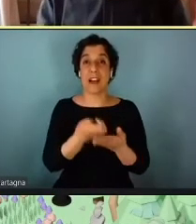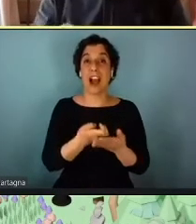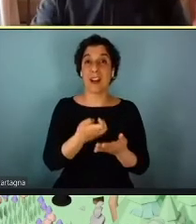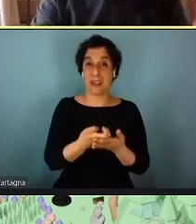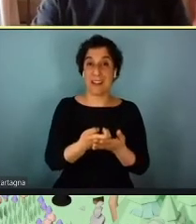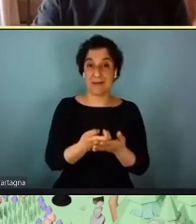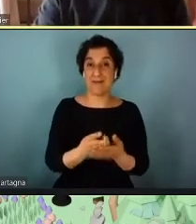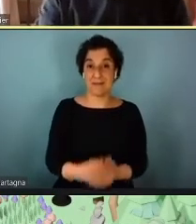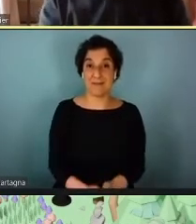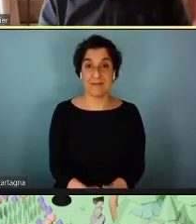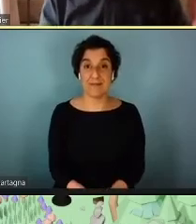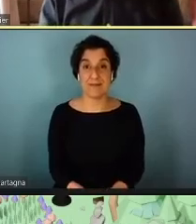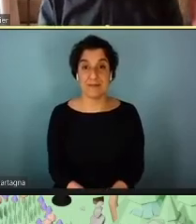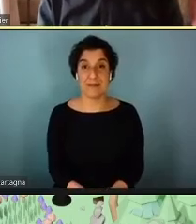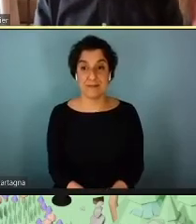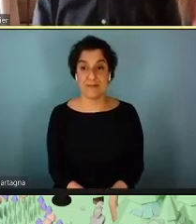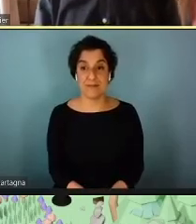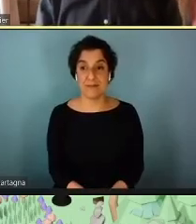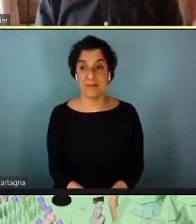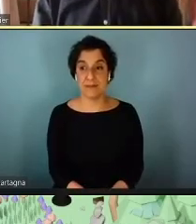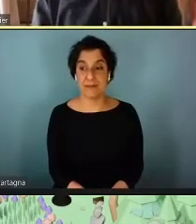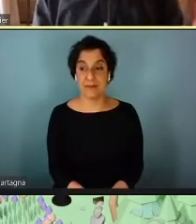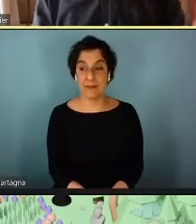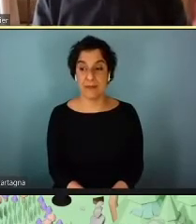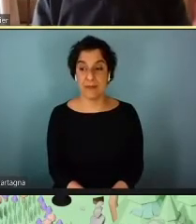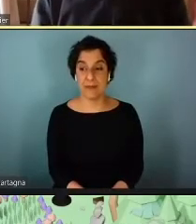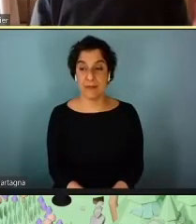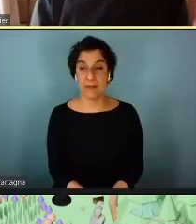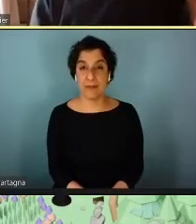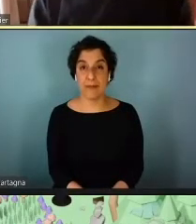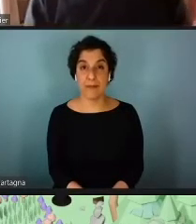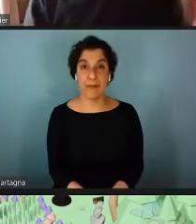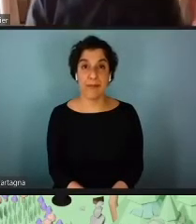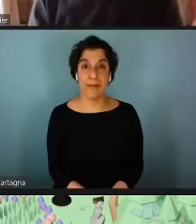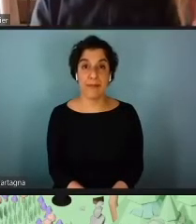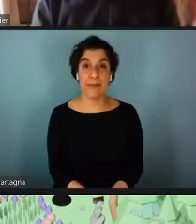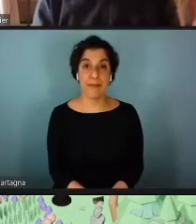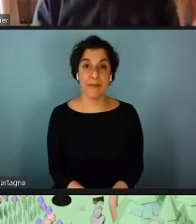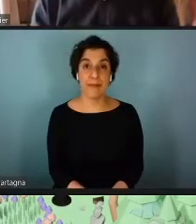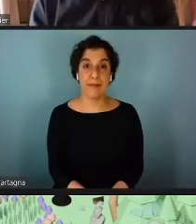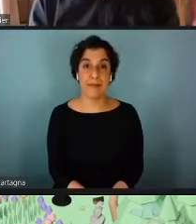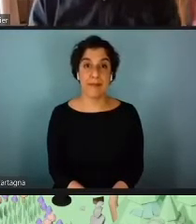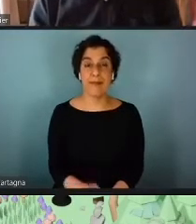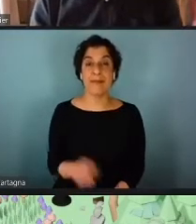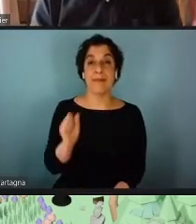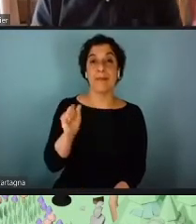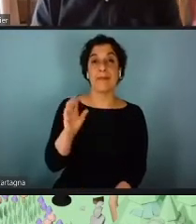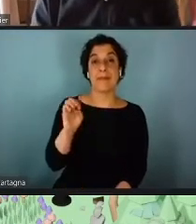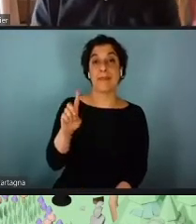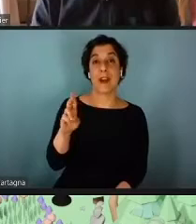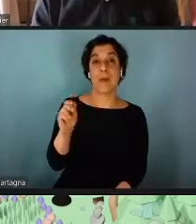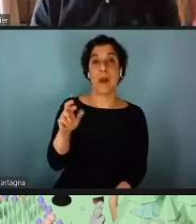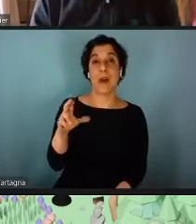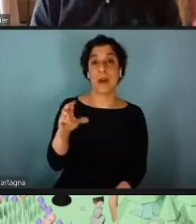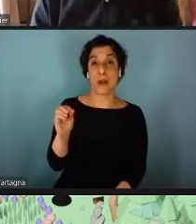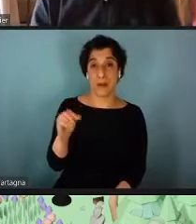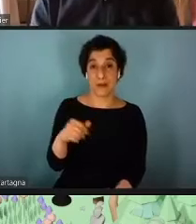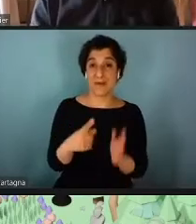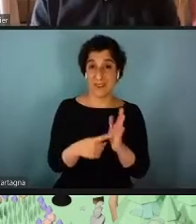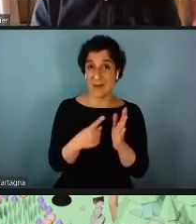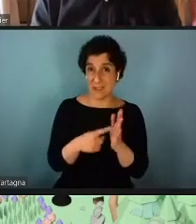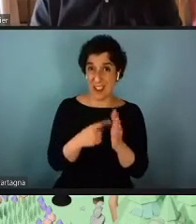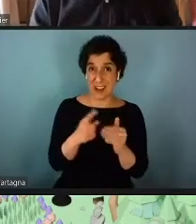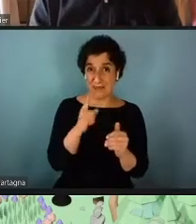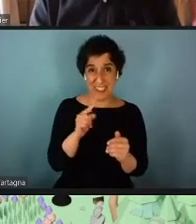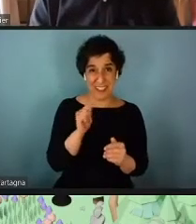their community. Yeah, sometimes you get very surprising results, right? And